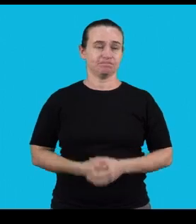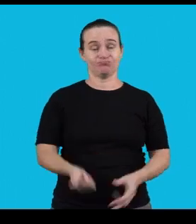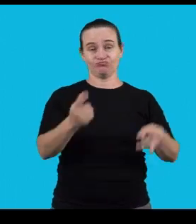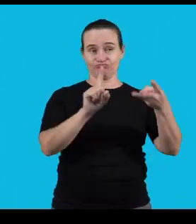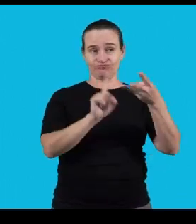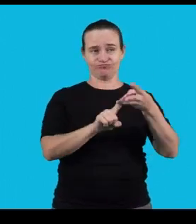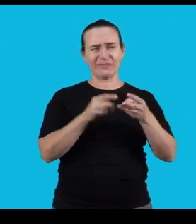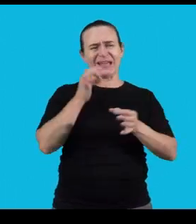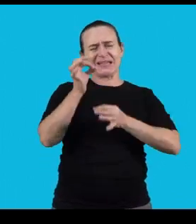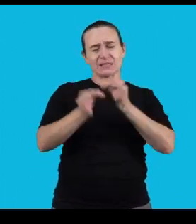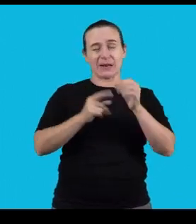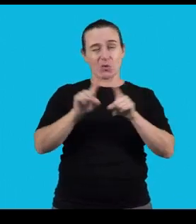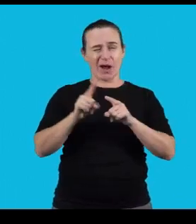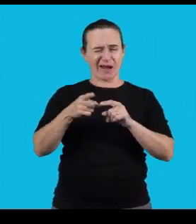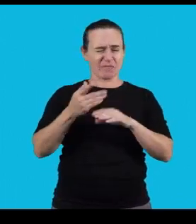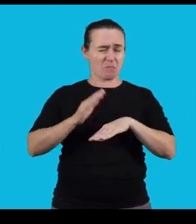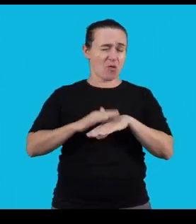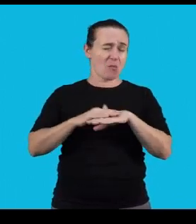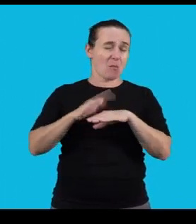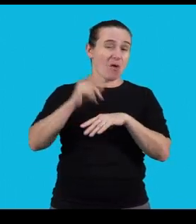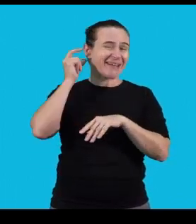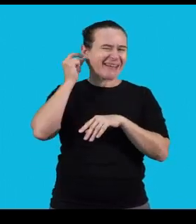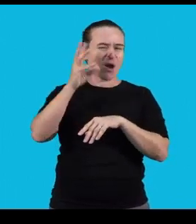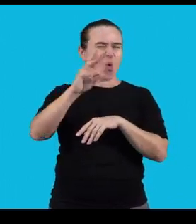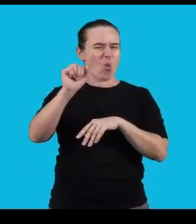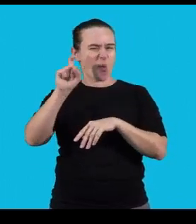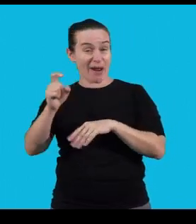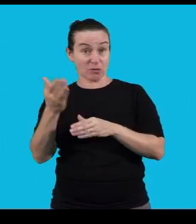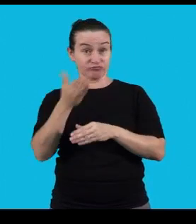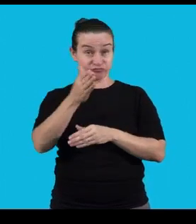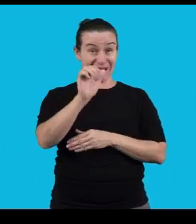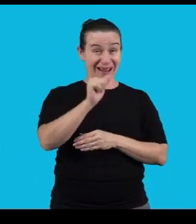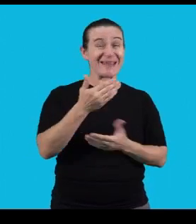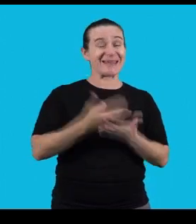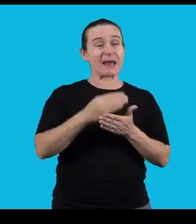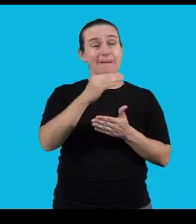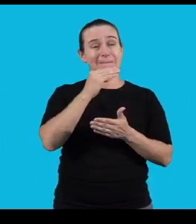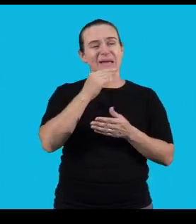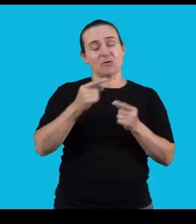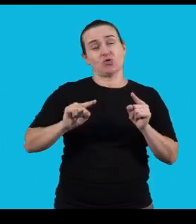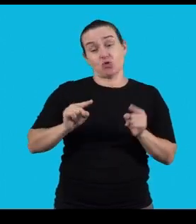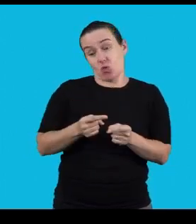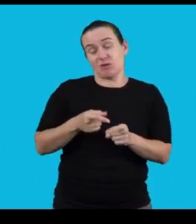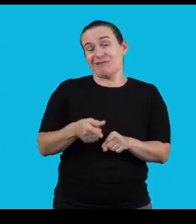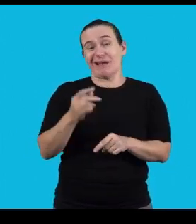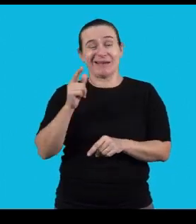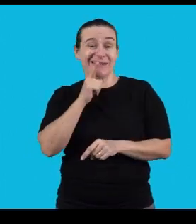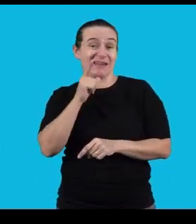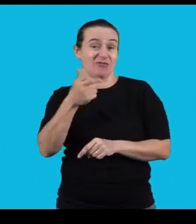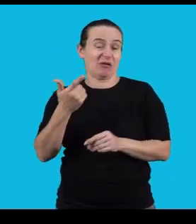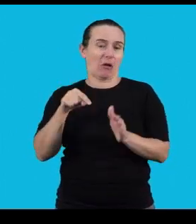333. Explain why a build-up of earwax at part A may result in temporary hearing